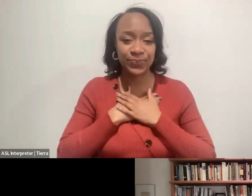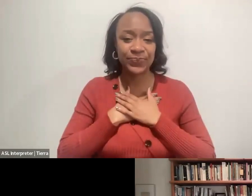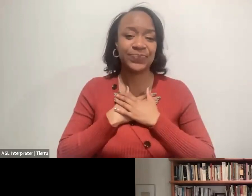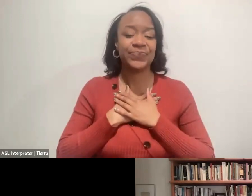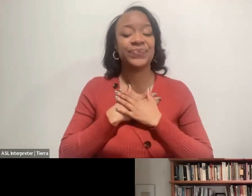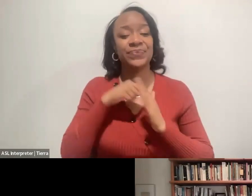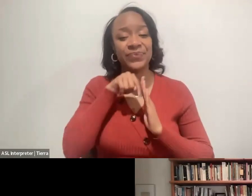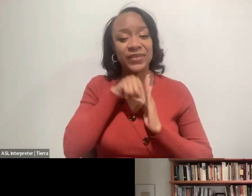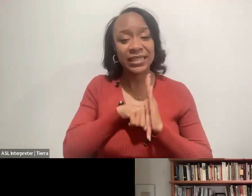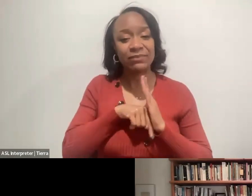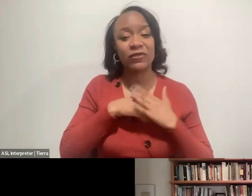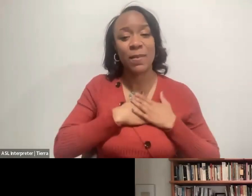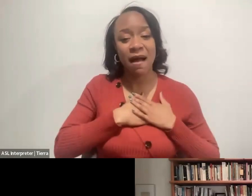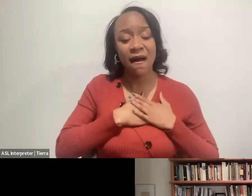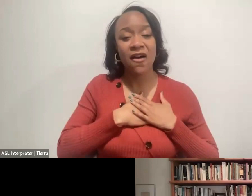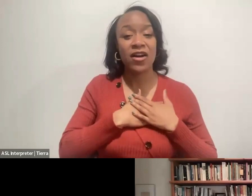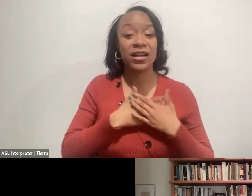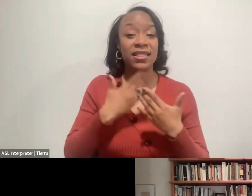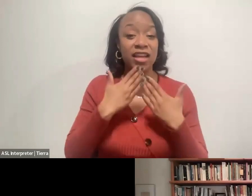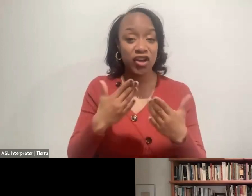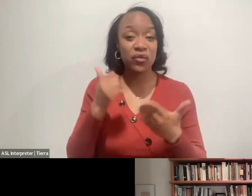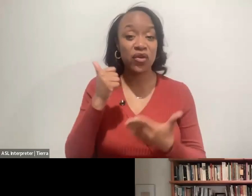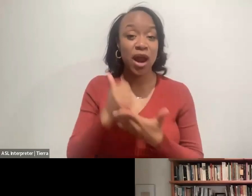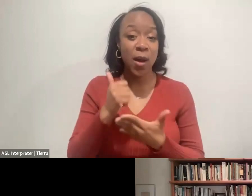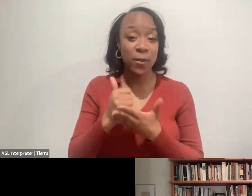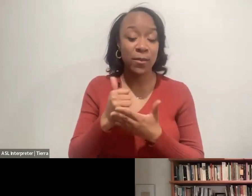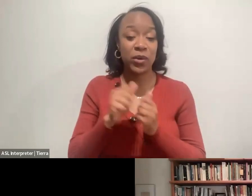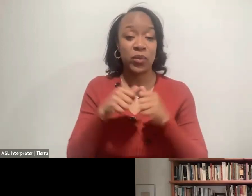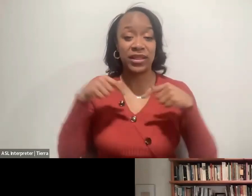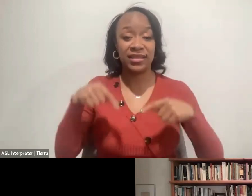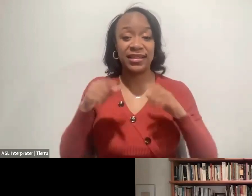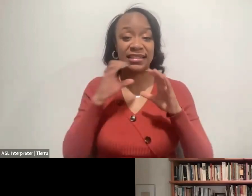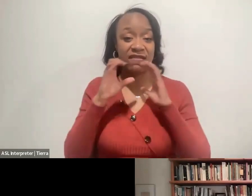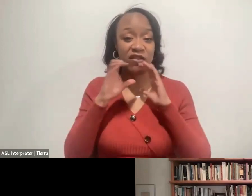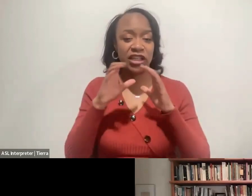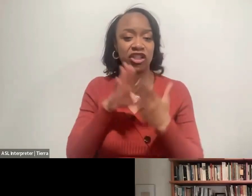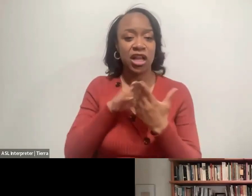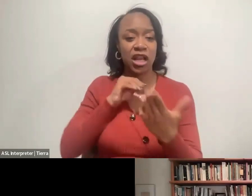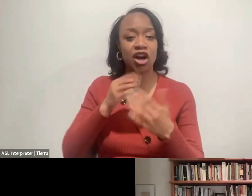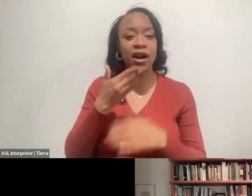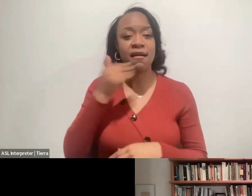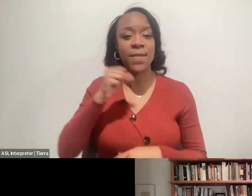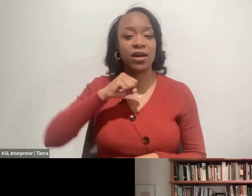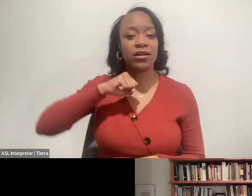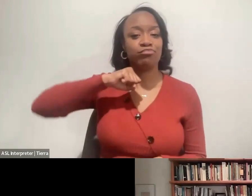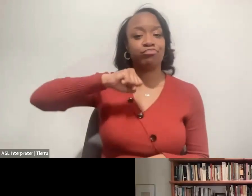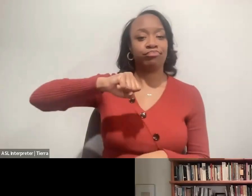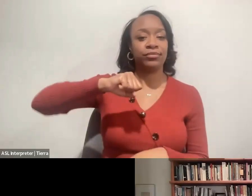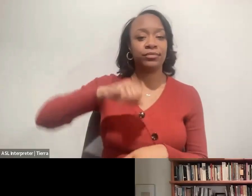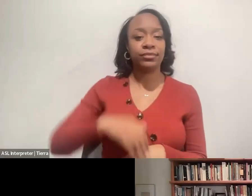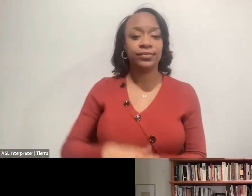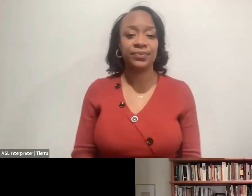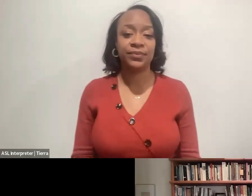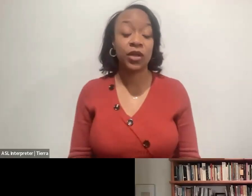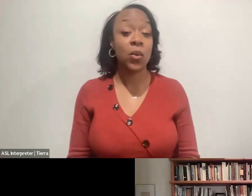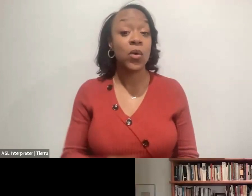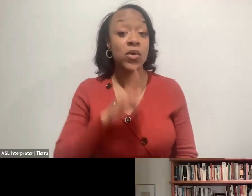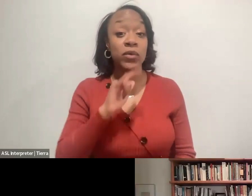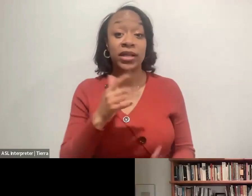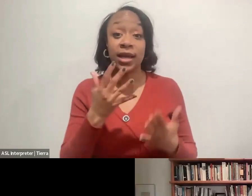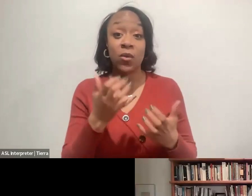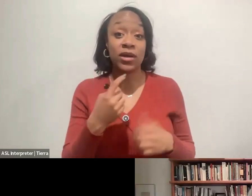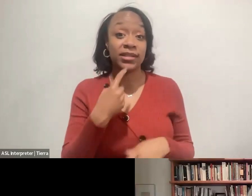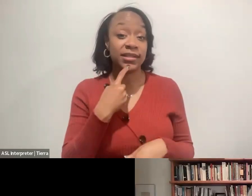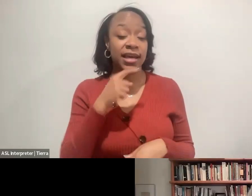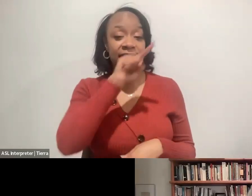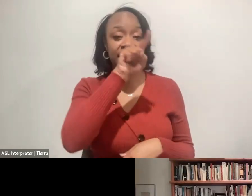heart for helping us in this conversation learn how to resist better. Well, I really want to say that the